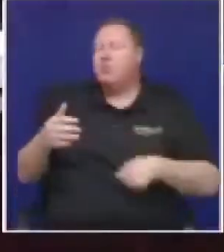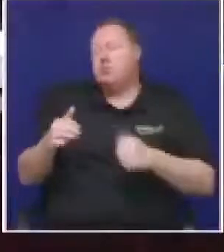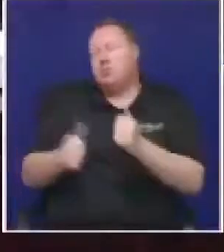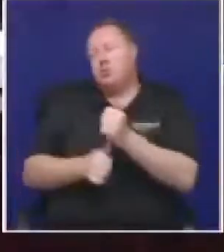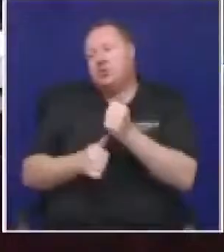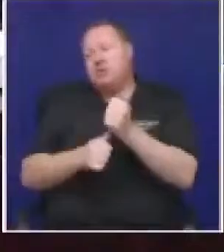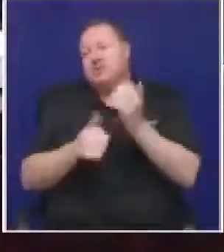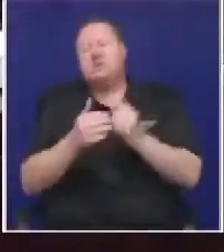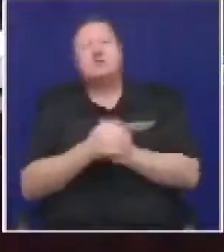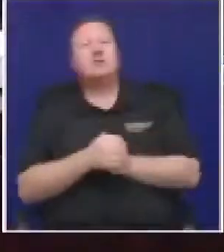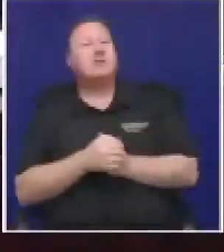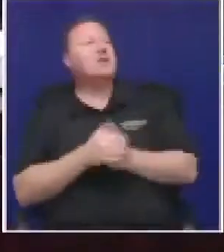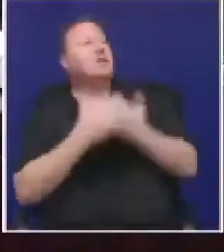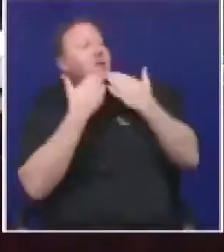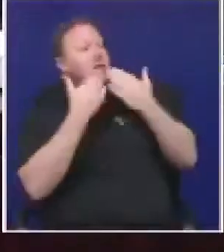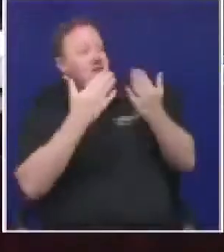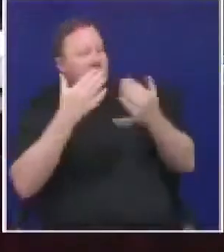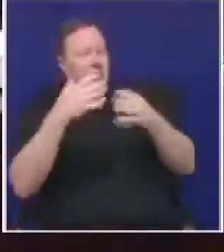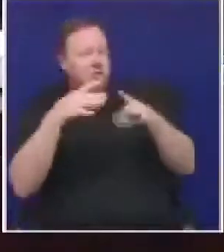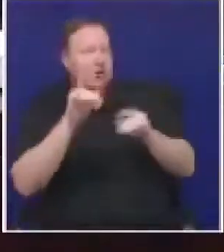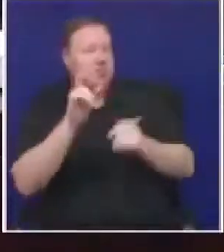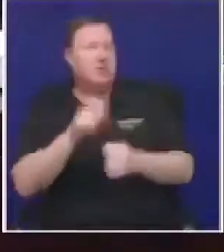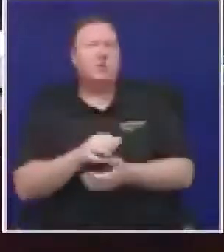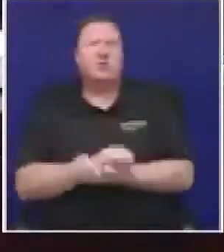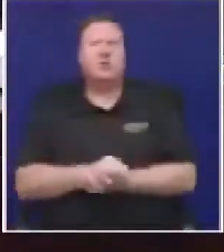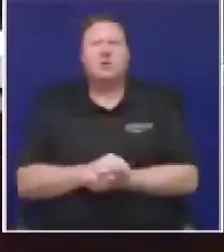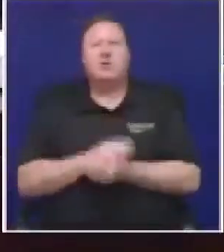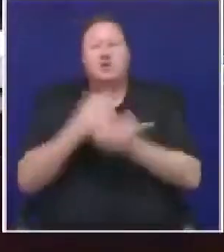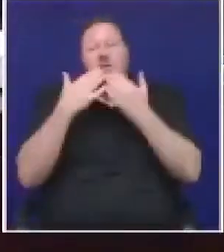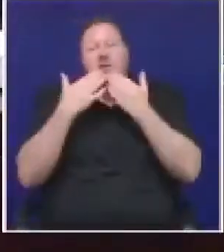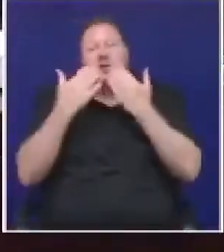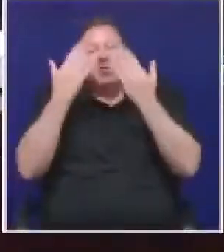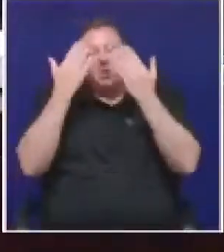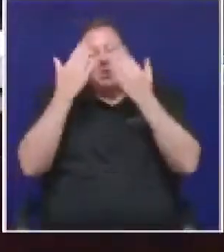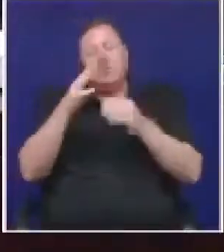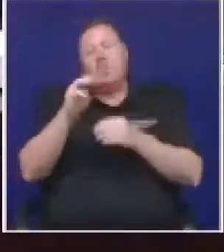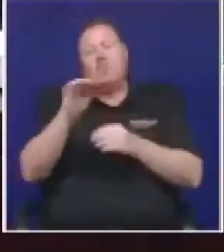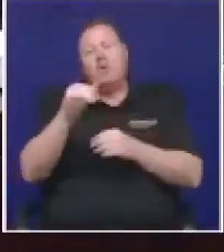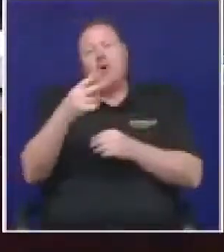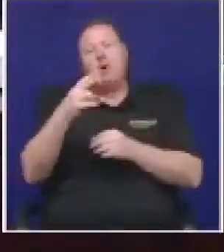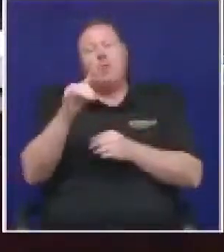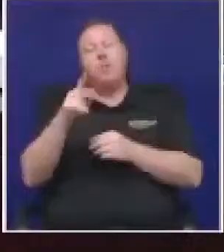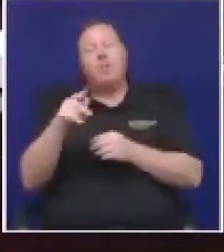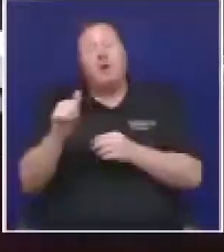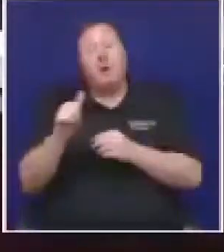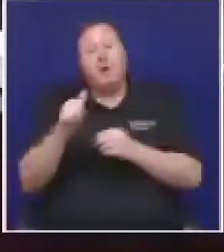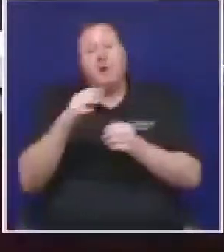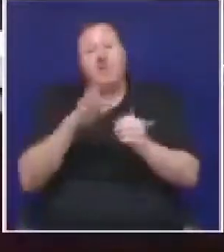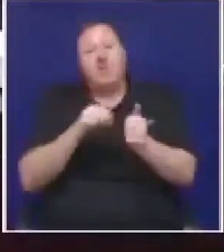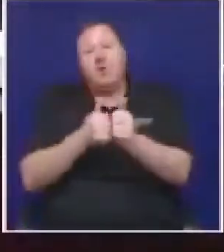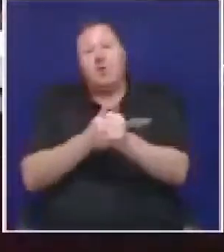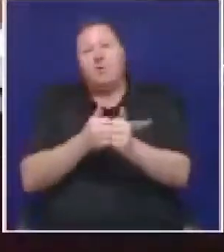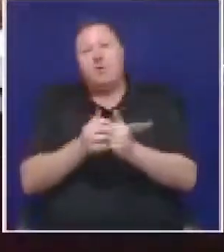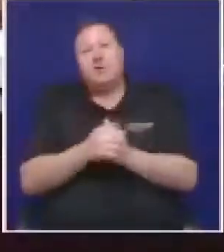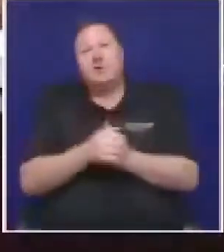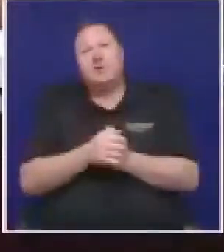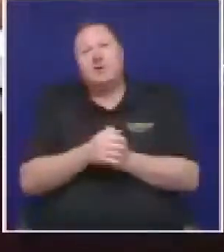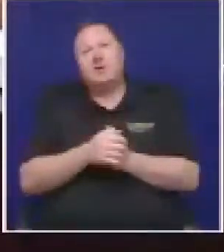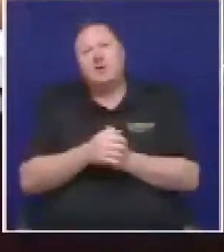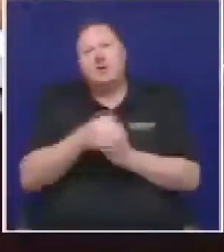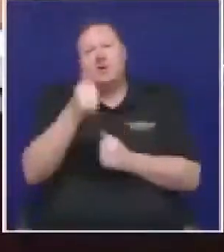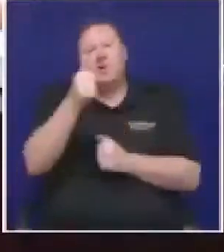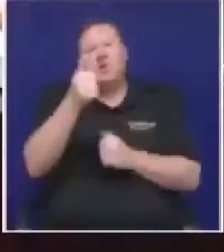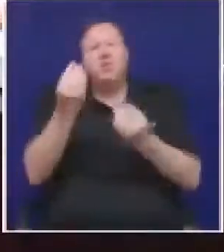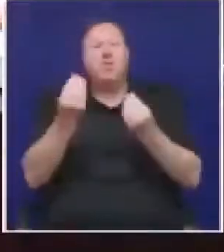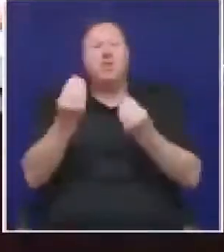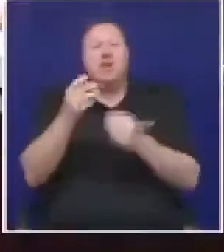very much, Honorable Chairperson. Thank you, Honorable Matopa, for the follow-up. You see, the good thing with the